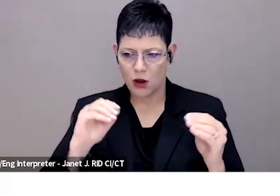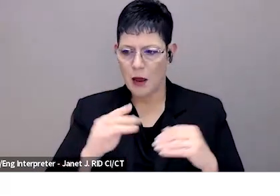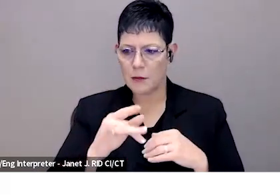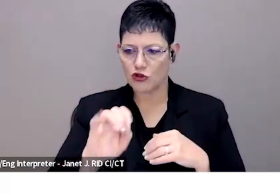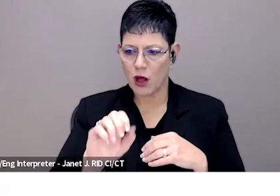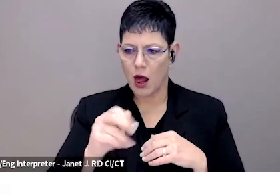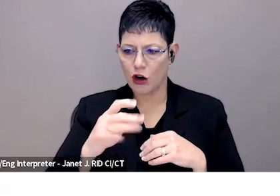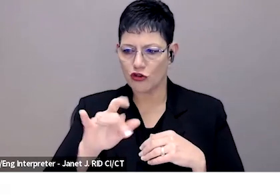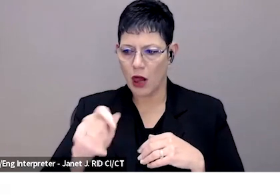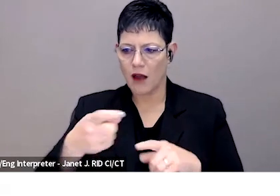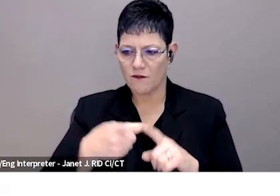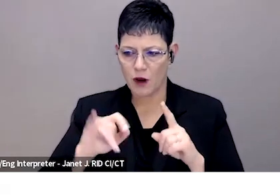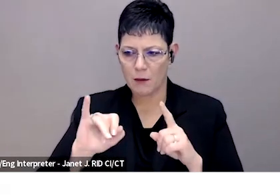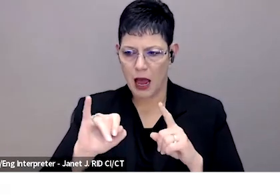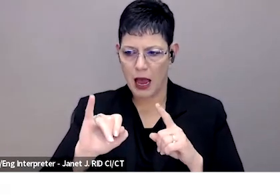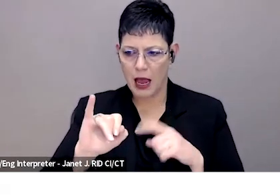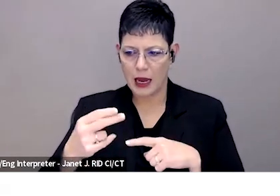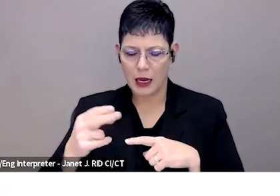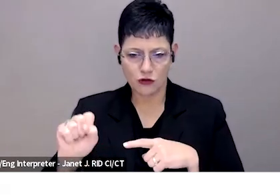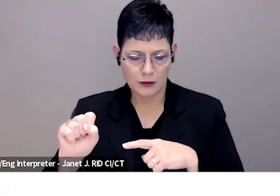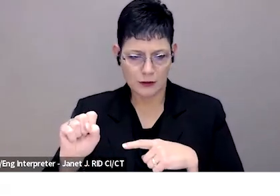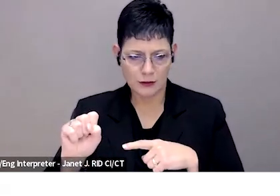Michelle Archuleta from Indian Health Services.